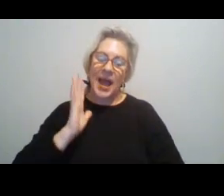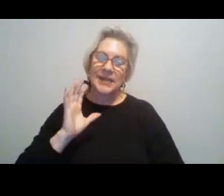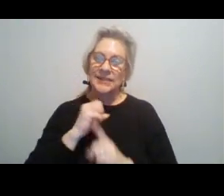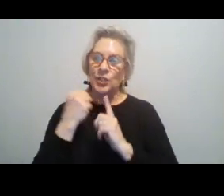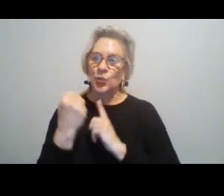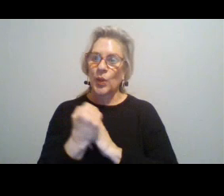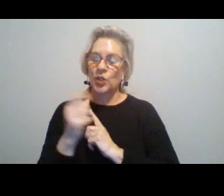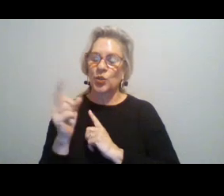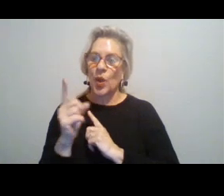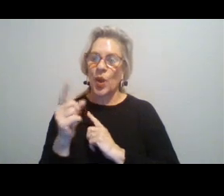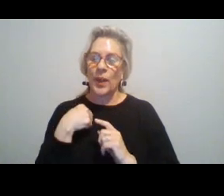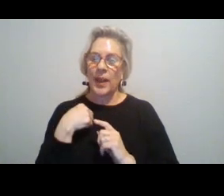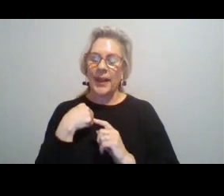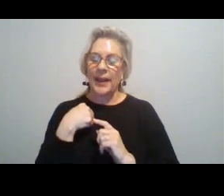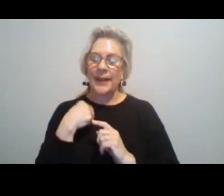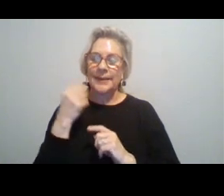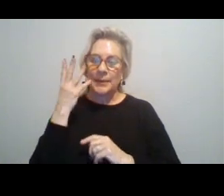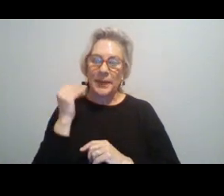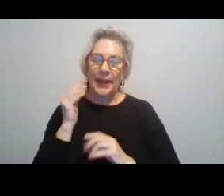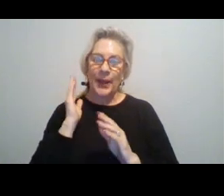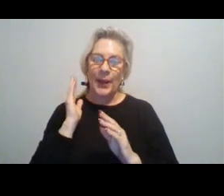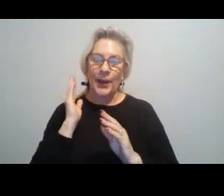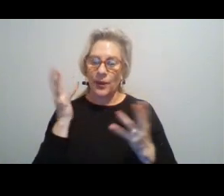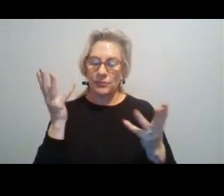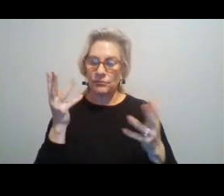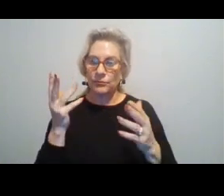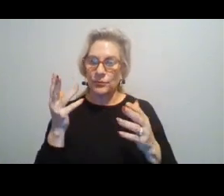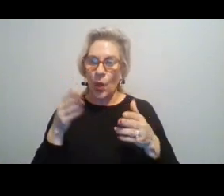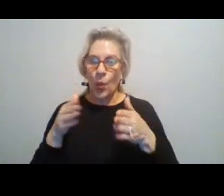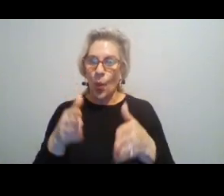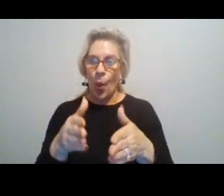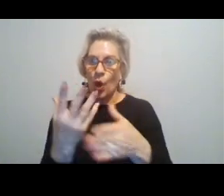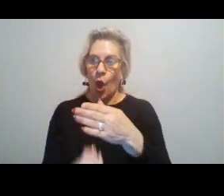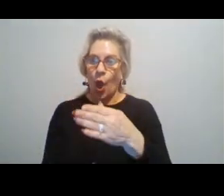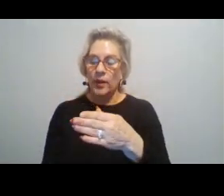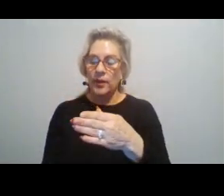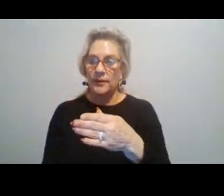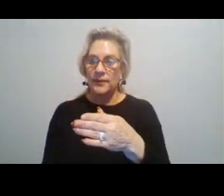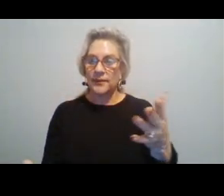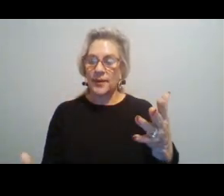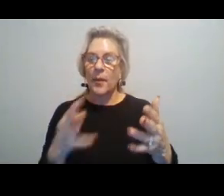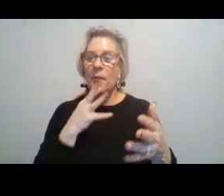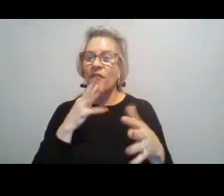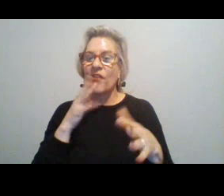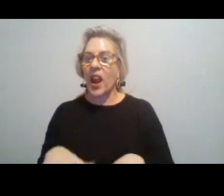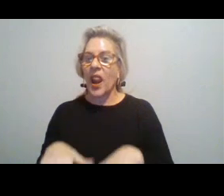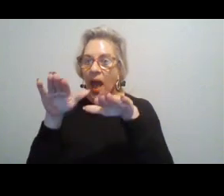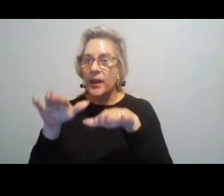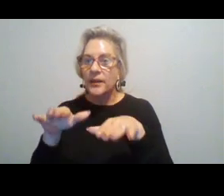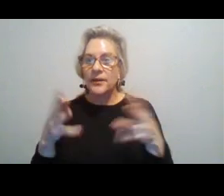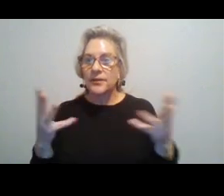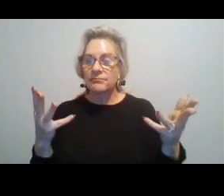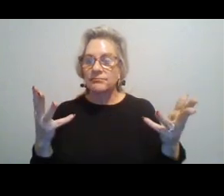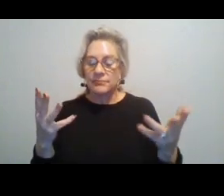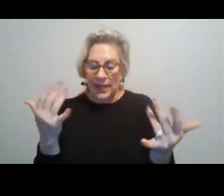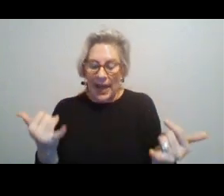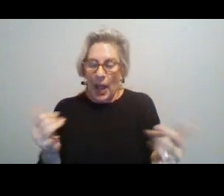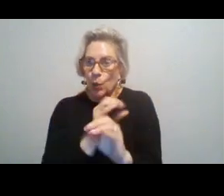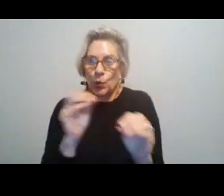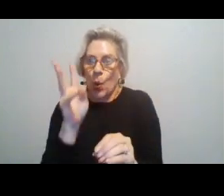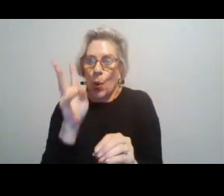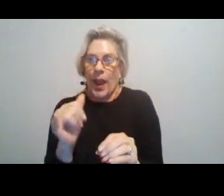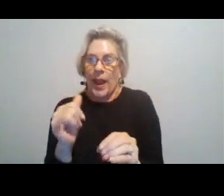where roadways are completely gone or bridges are washed out. There's no way in or out for these people, and so now we've created